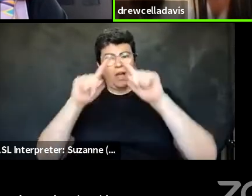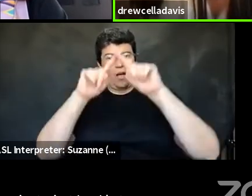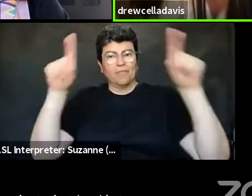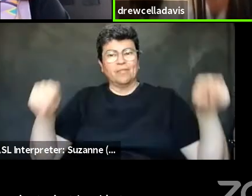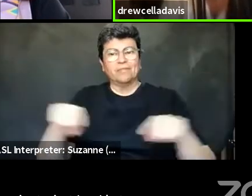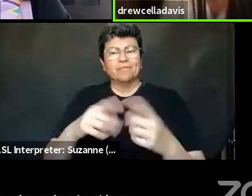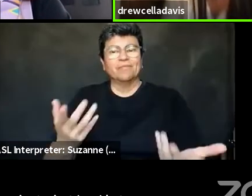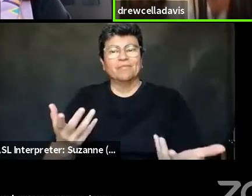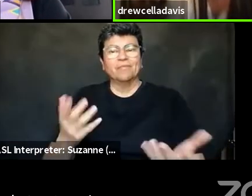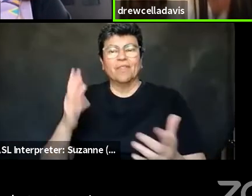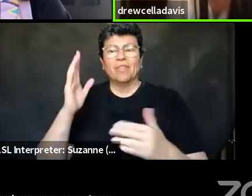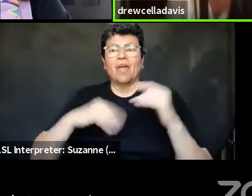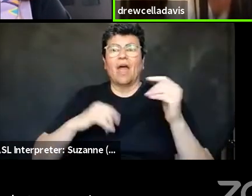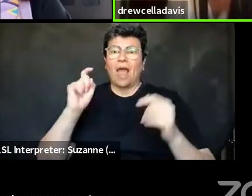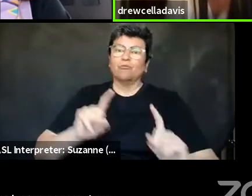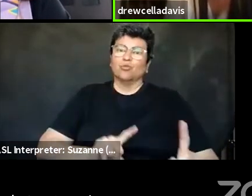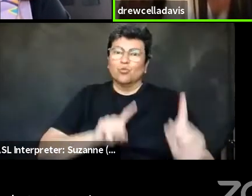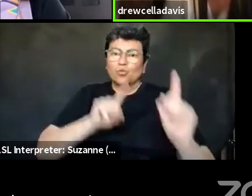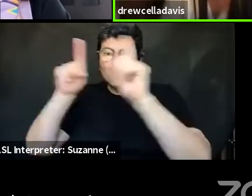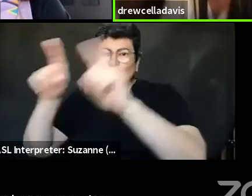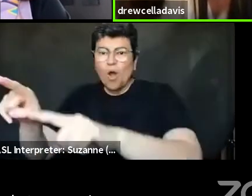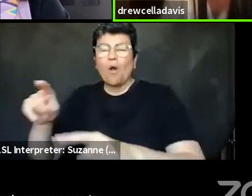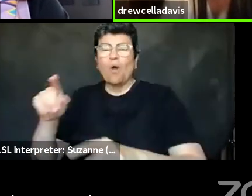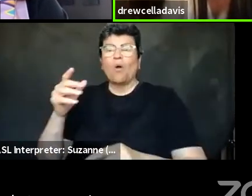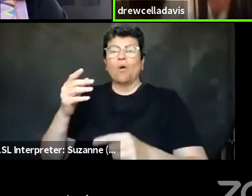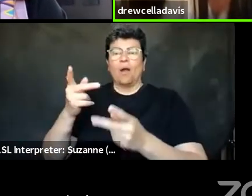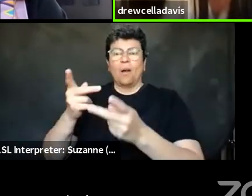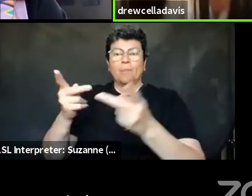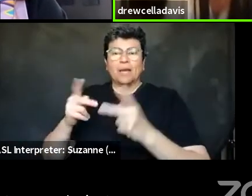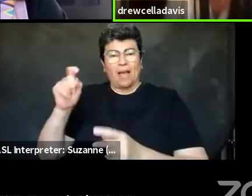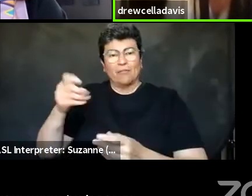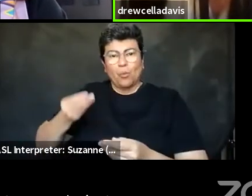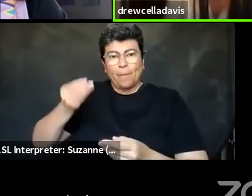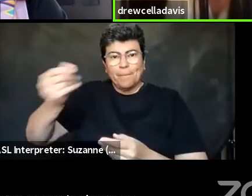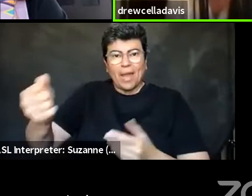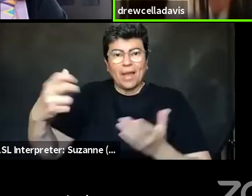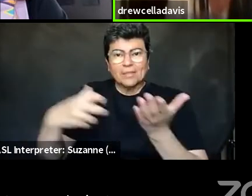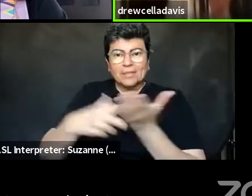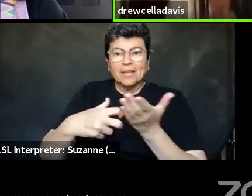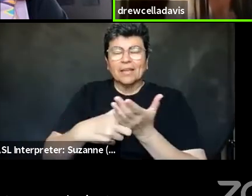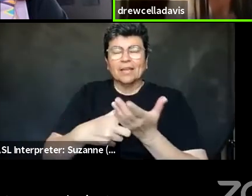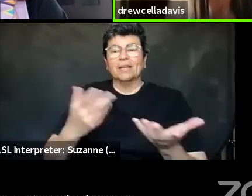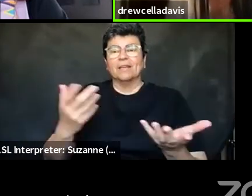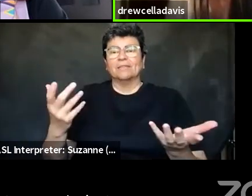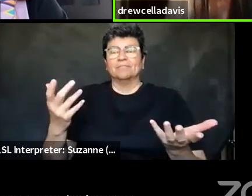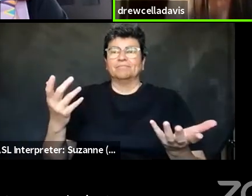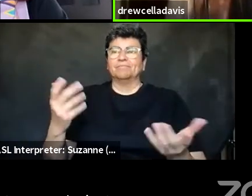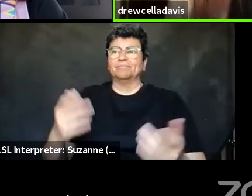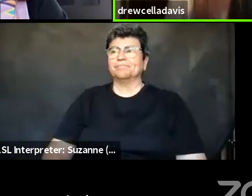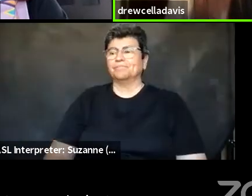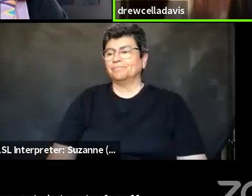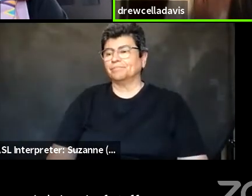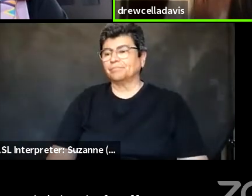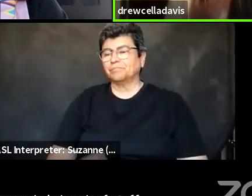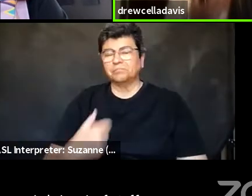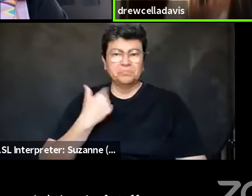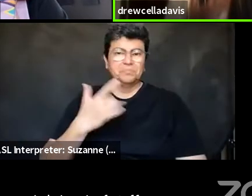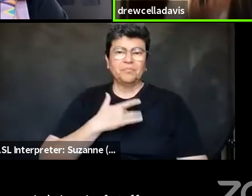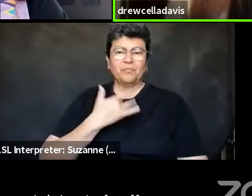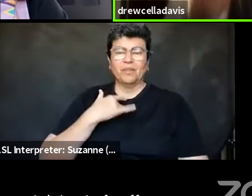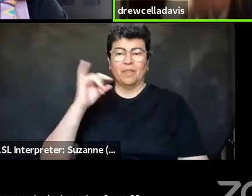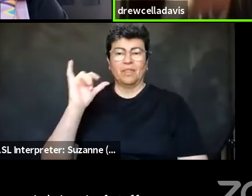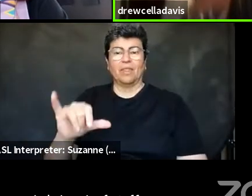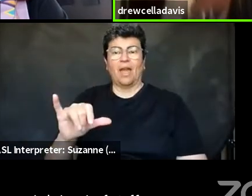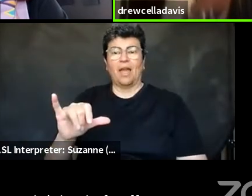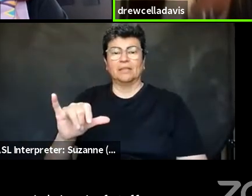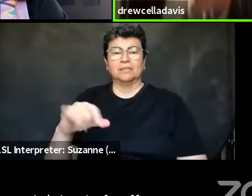laptop versus having to go somewhere and like have to pay a whole bunch of stuff. So I feel like